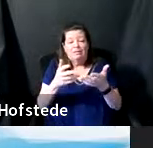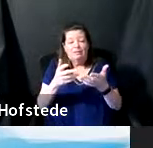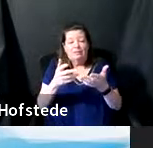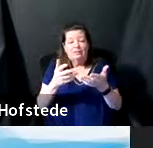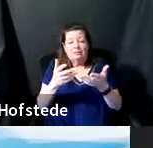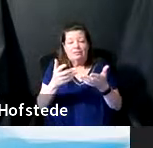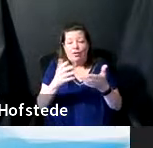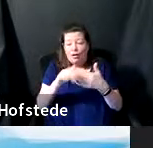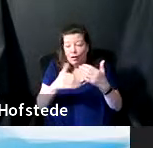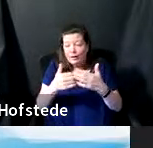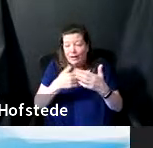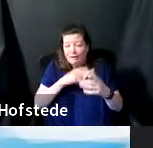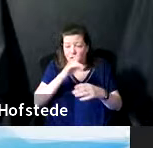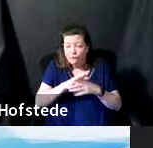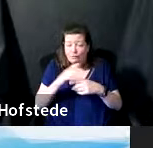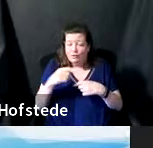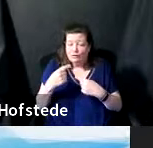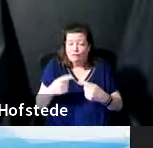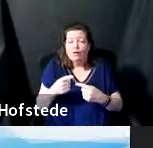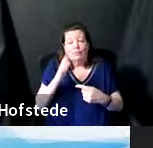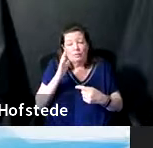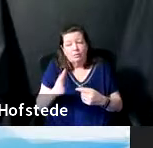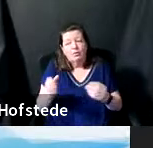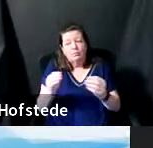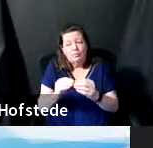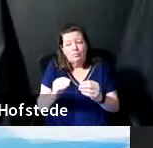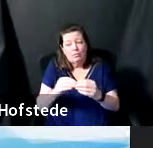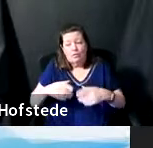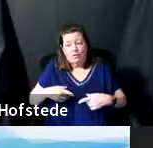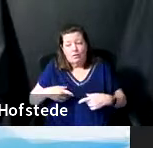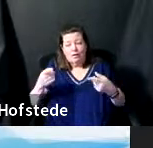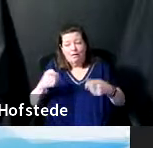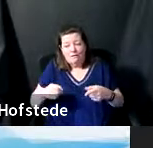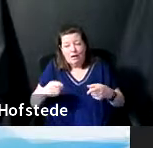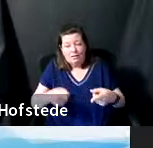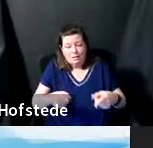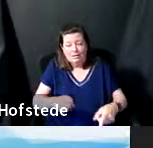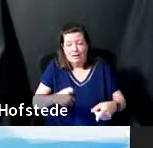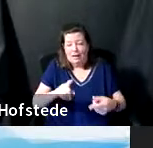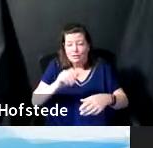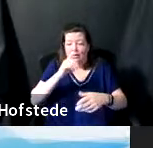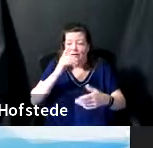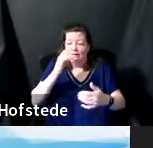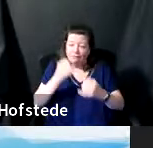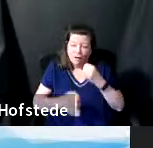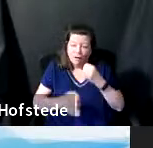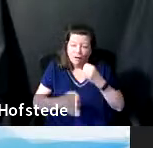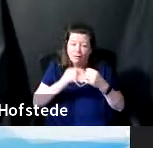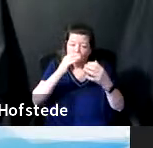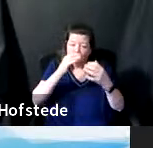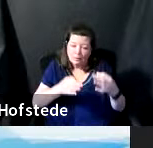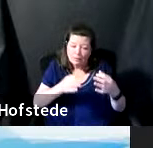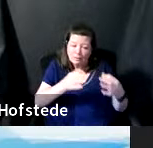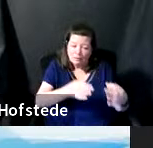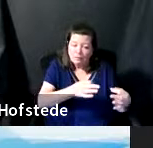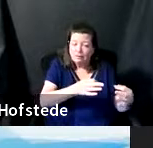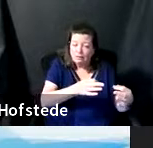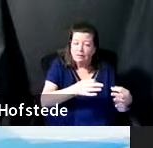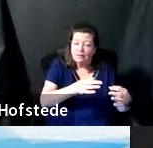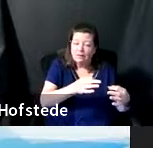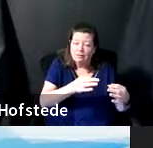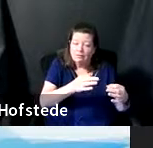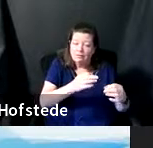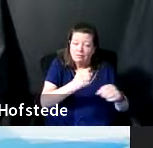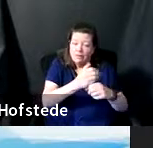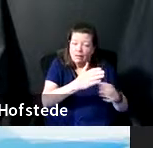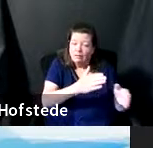So be prepared to hear more about events as we finalize and make final